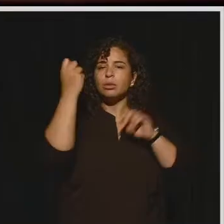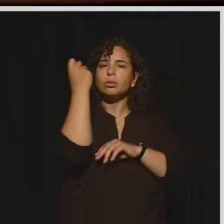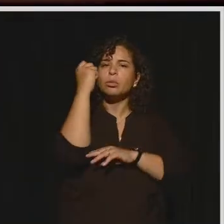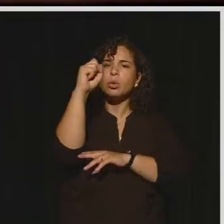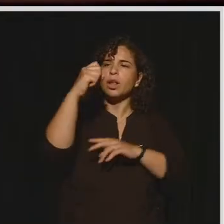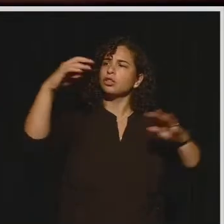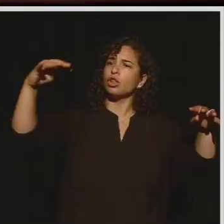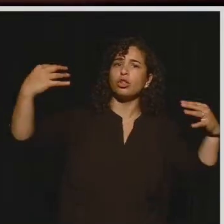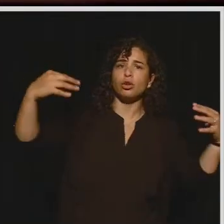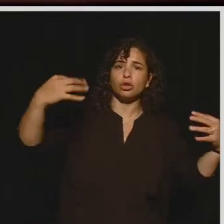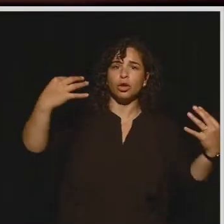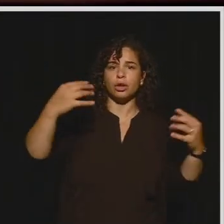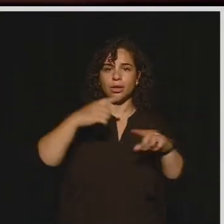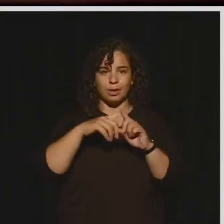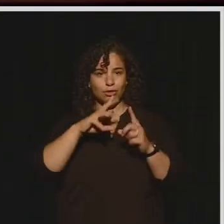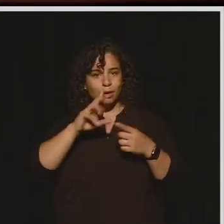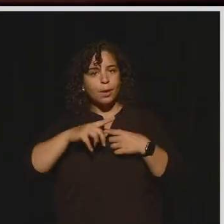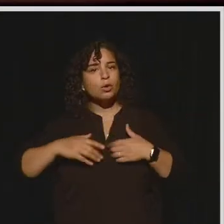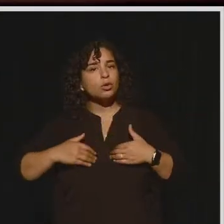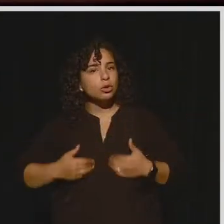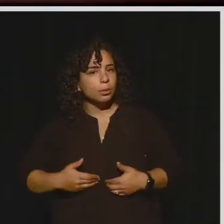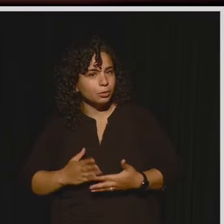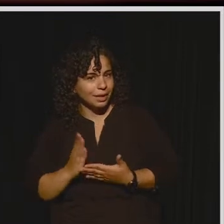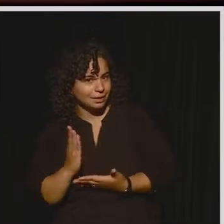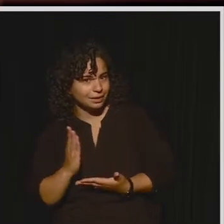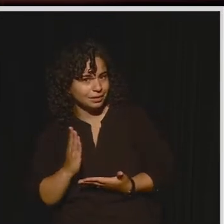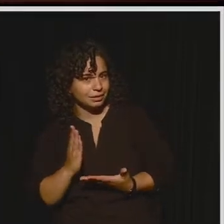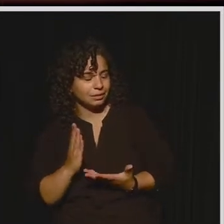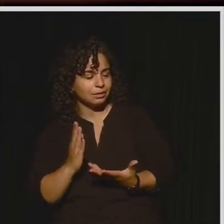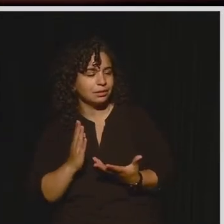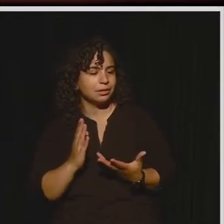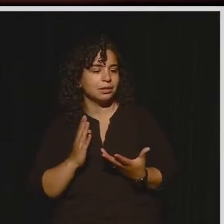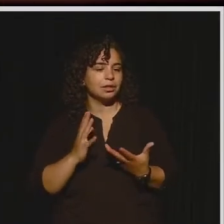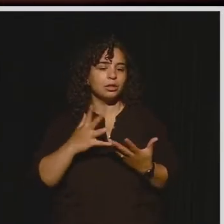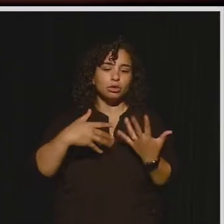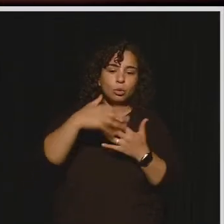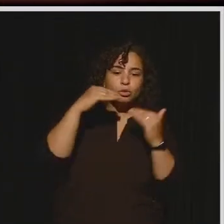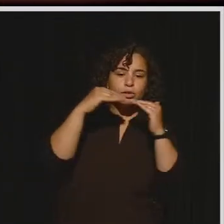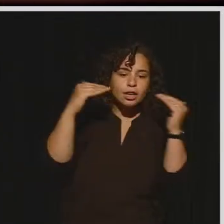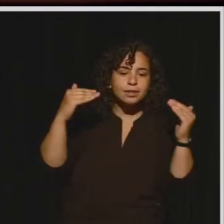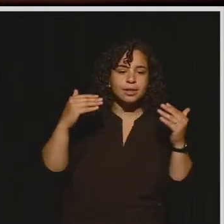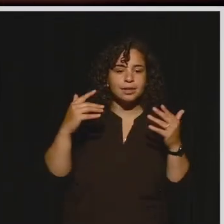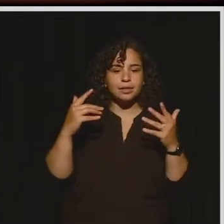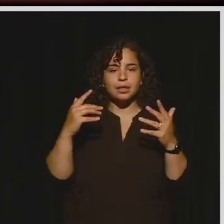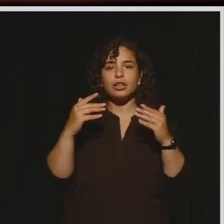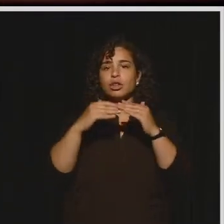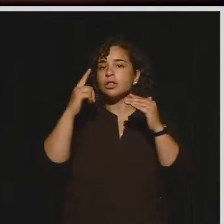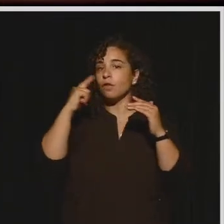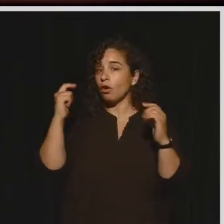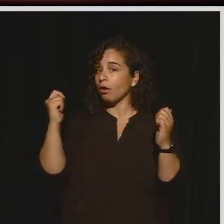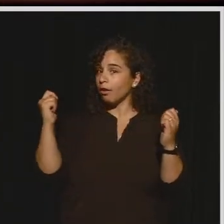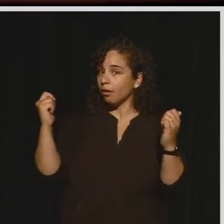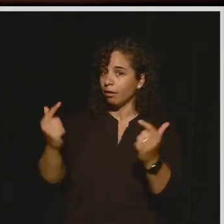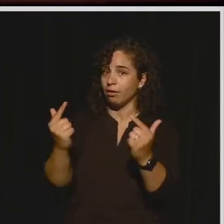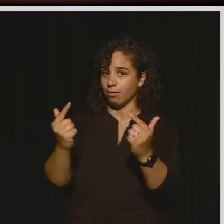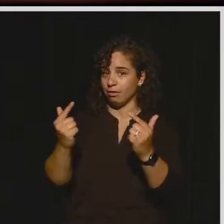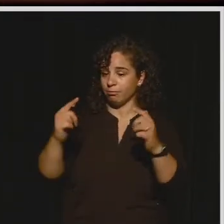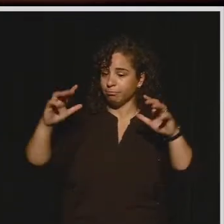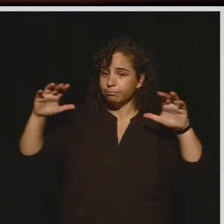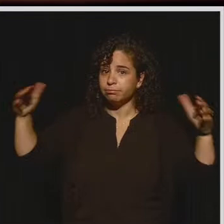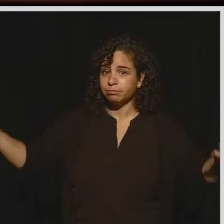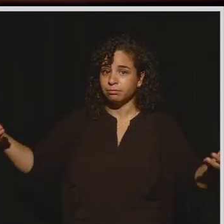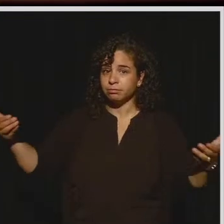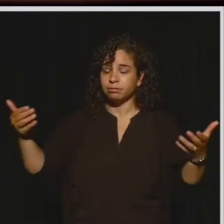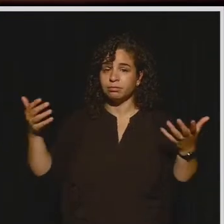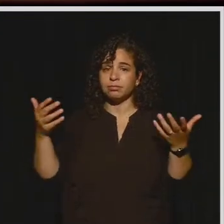about human rights, that is about social justice for us all, and about